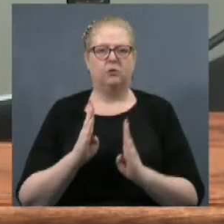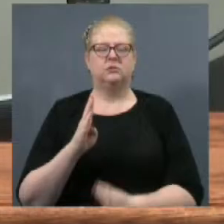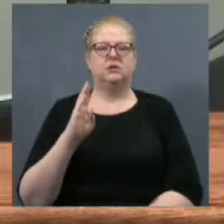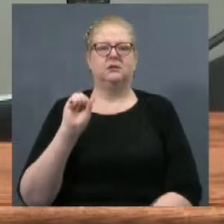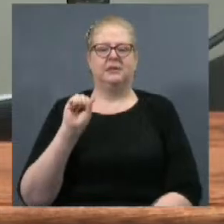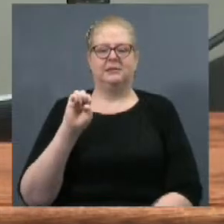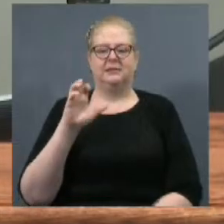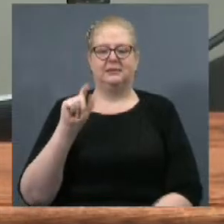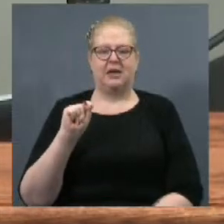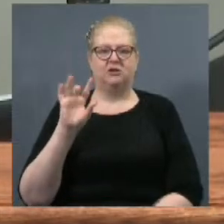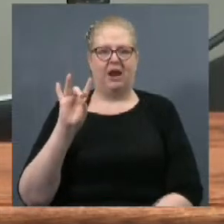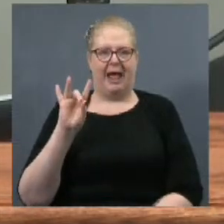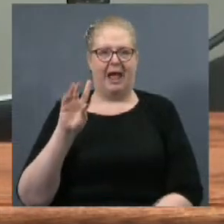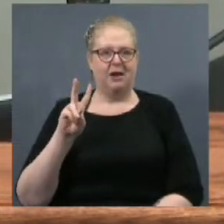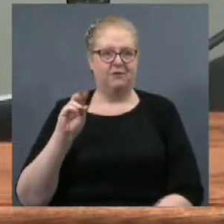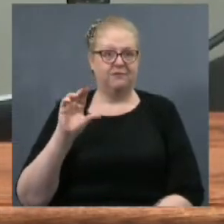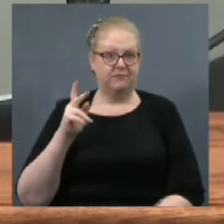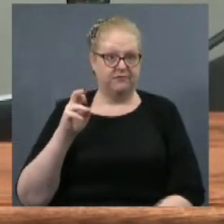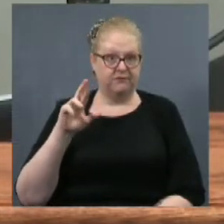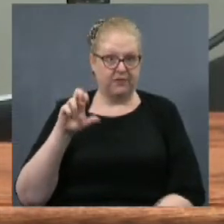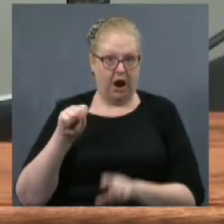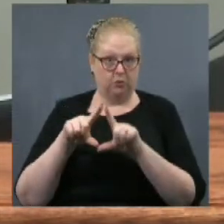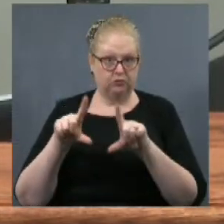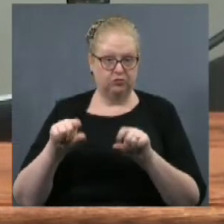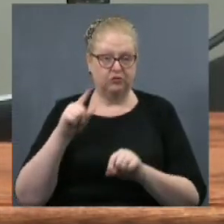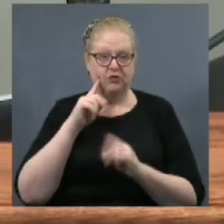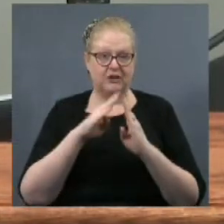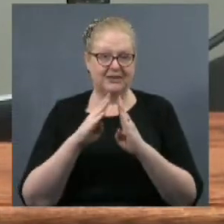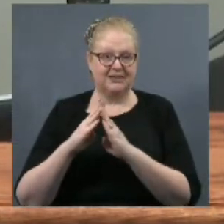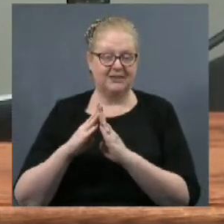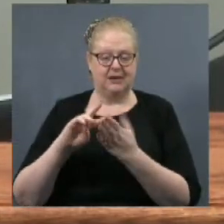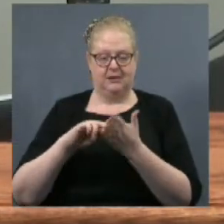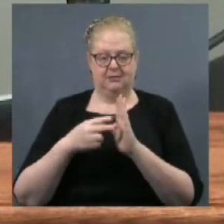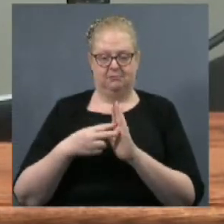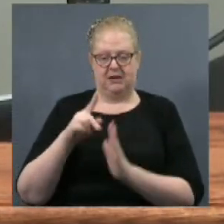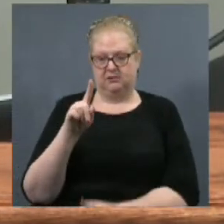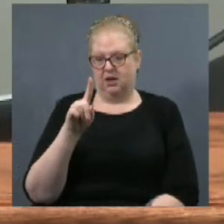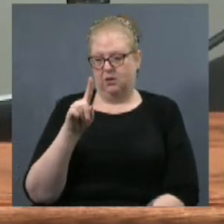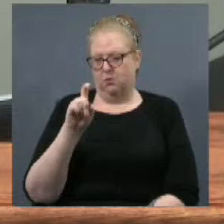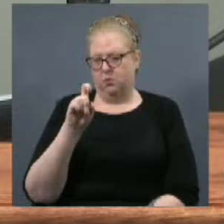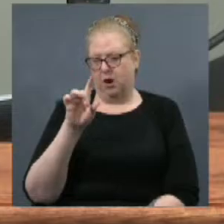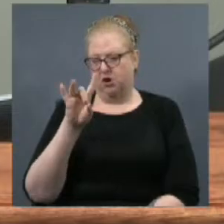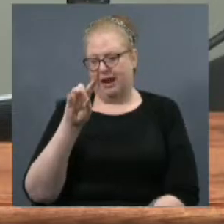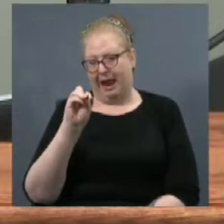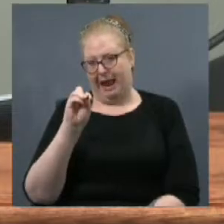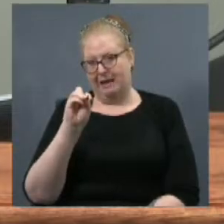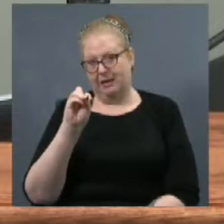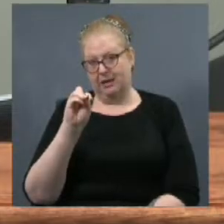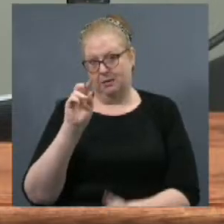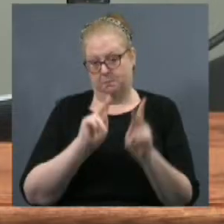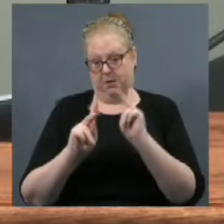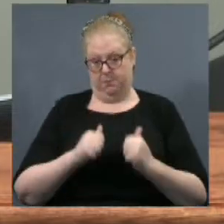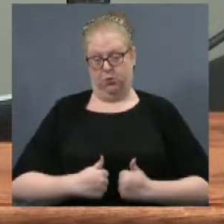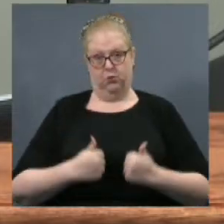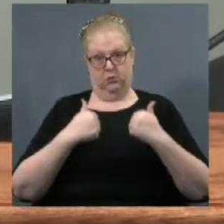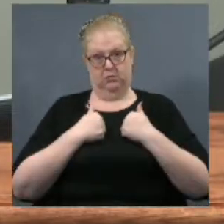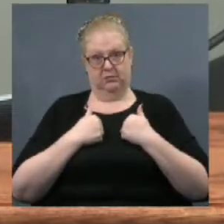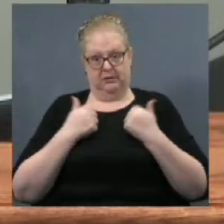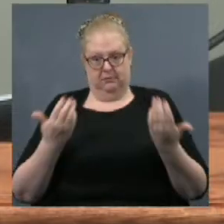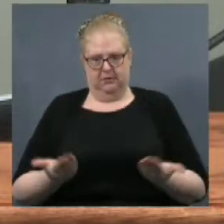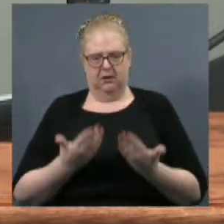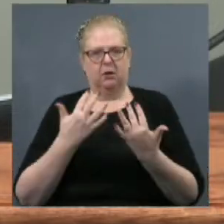city, which would mean this 100 and close to 180 residents would be waiting without a